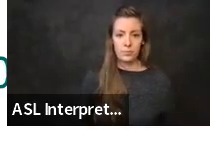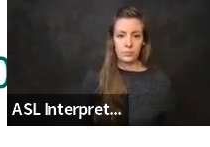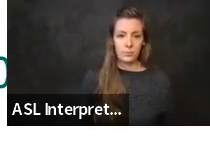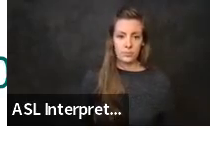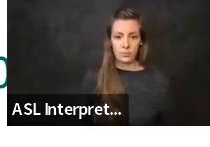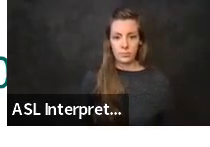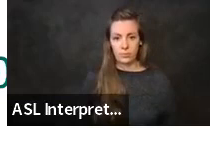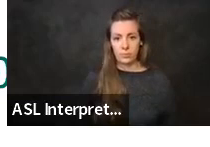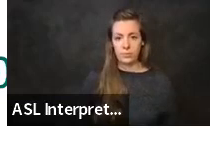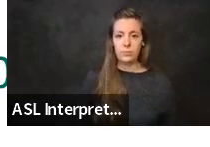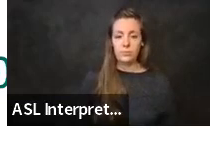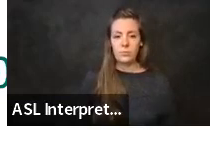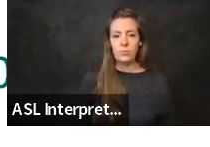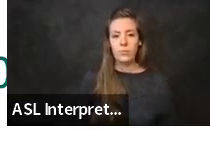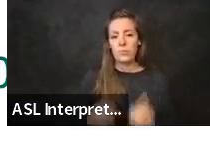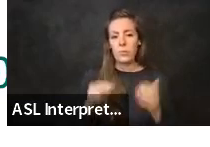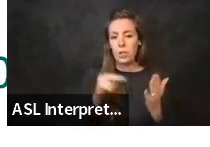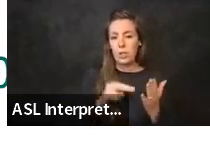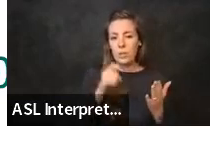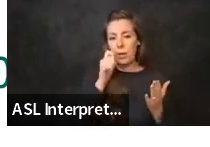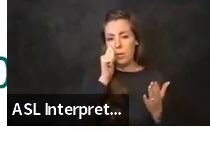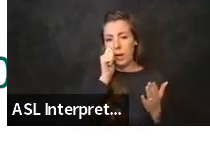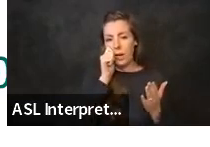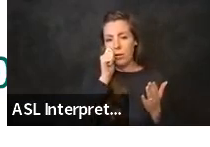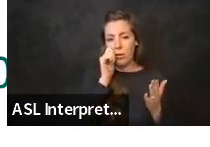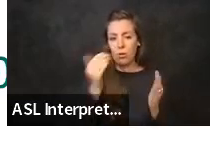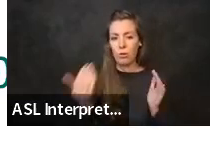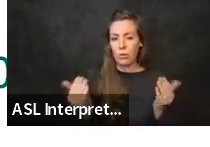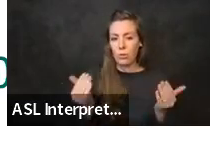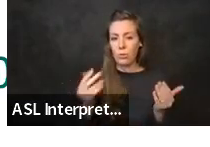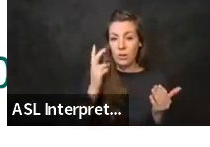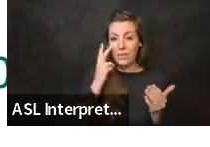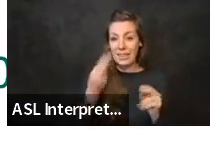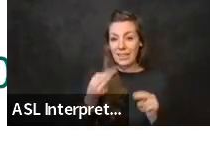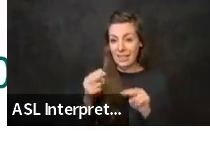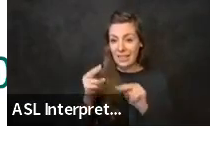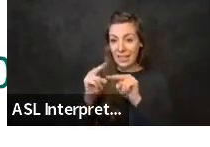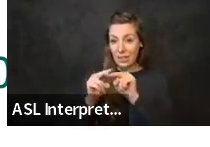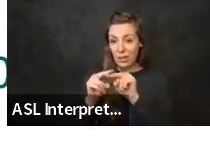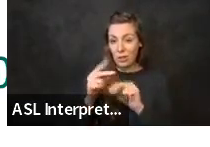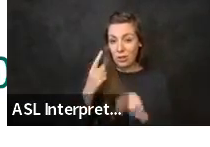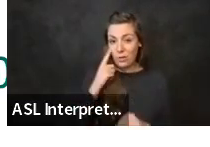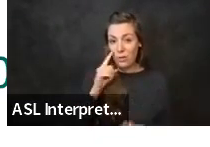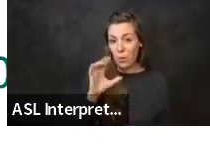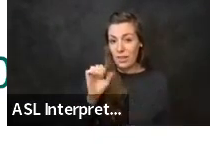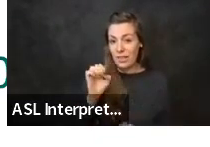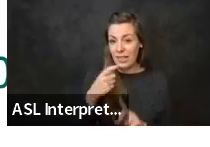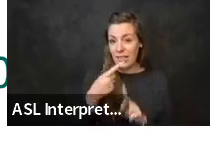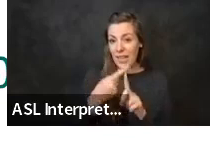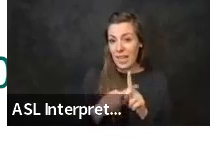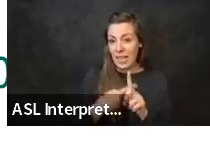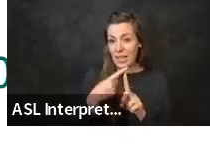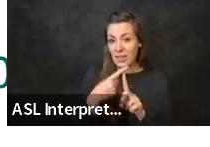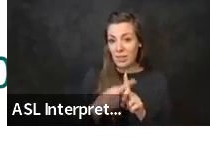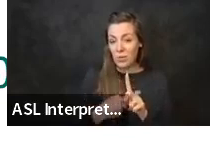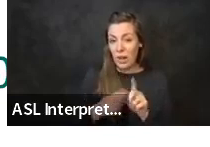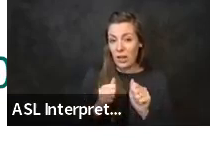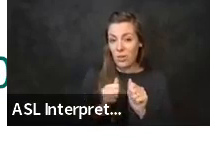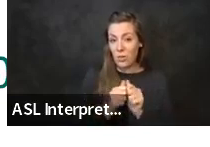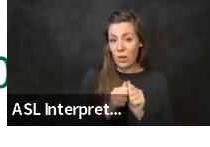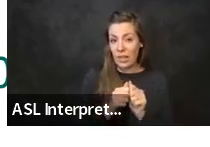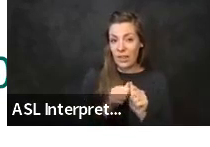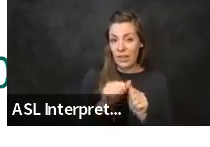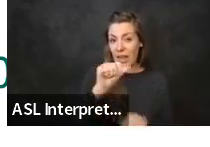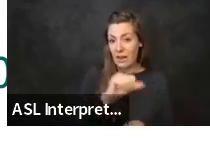Looking by racial or ethnic group, we have seen an increase in the case rate among the